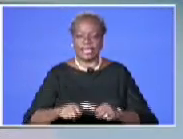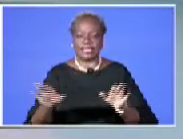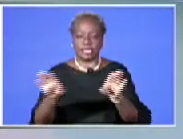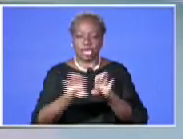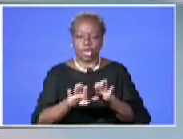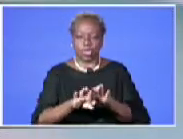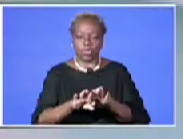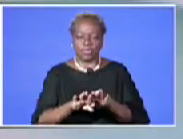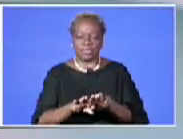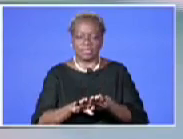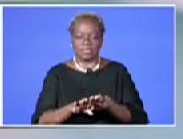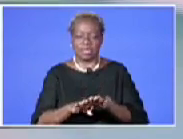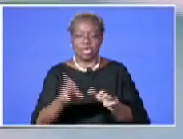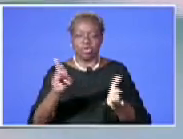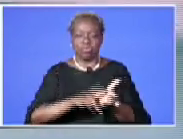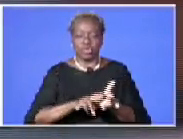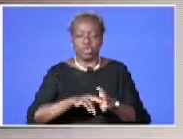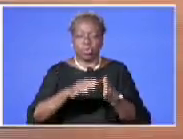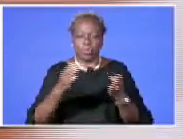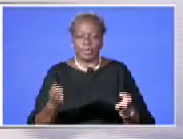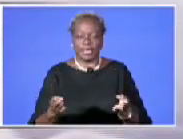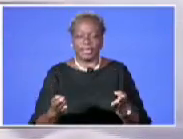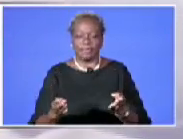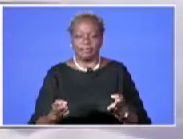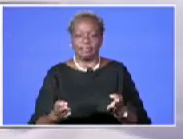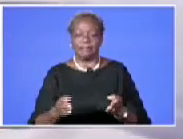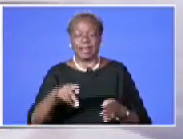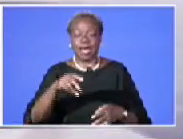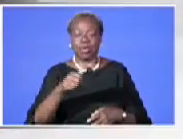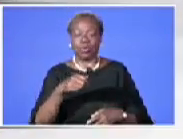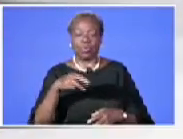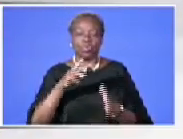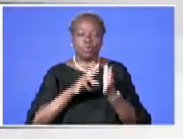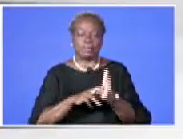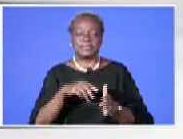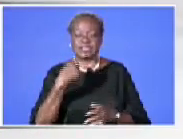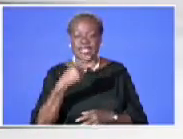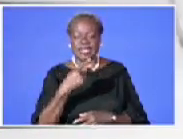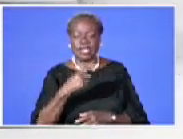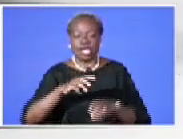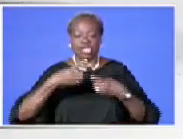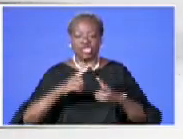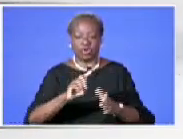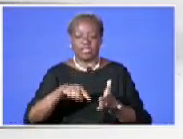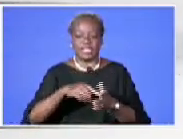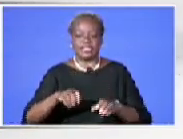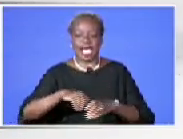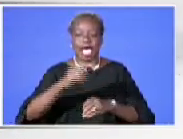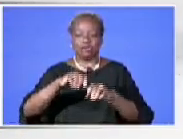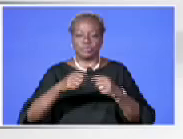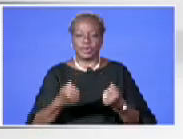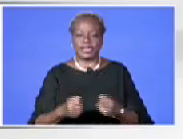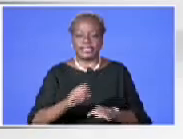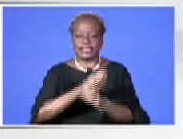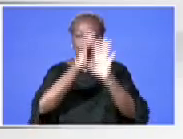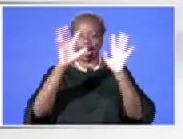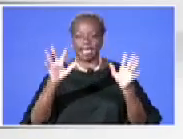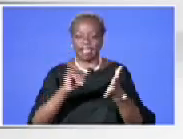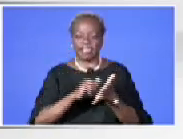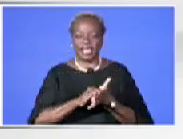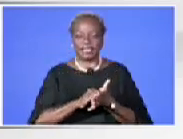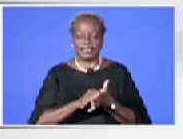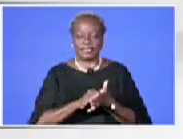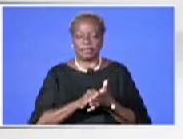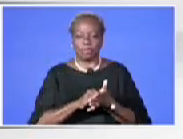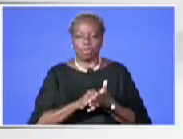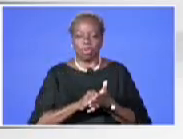phased reopening is happening, the Paho rep had this advice. During this outbreak, it is clear that when the